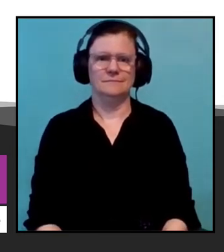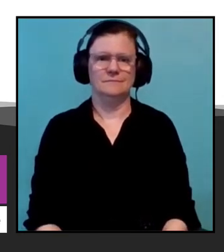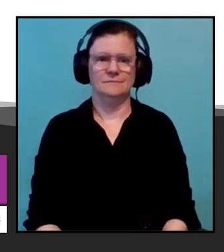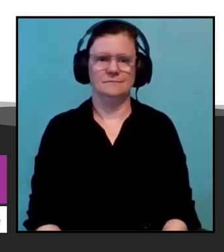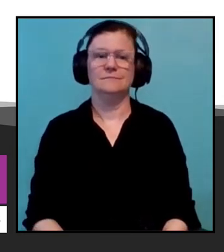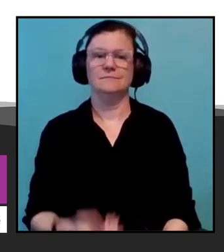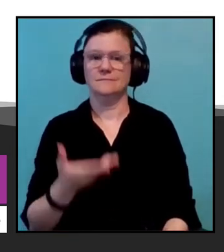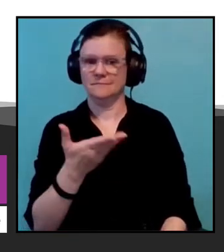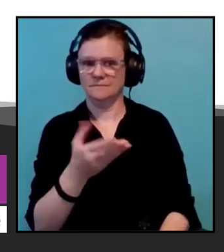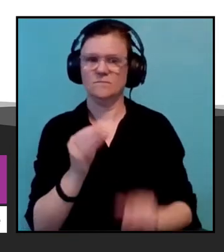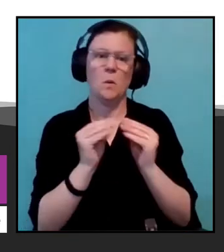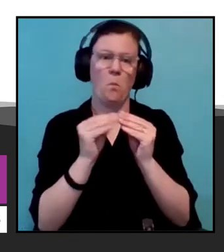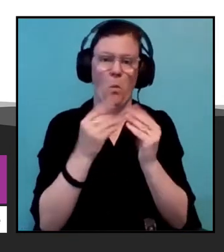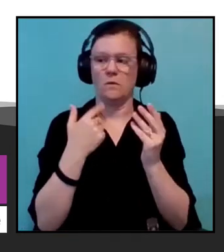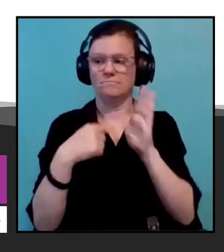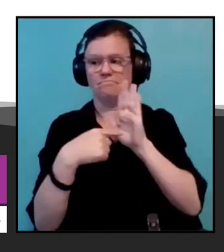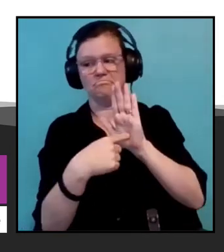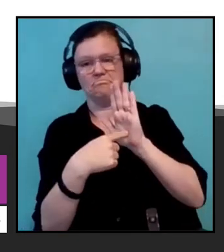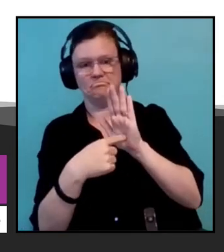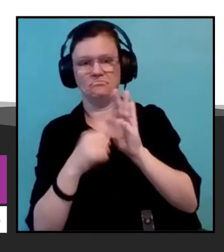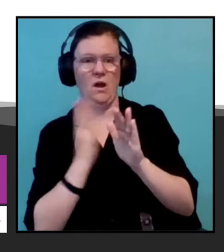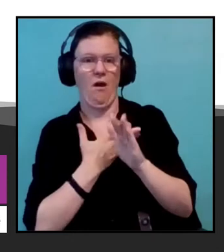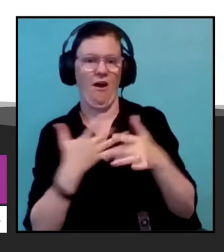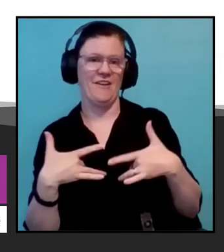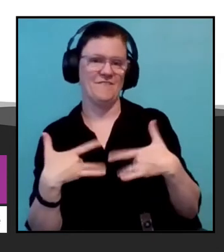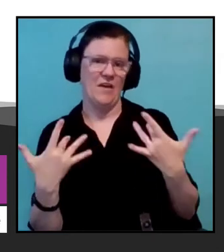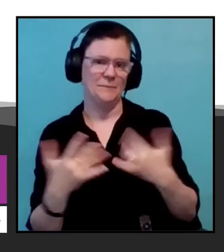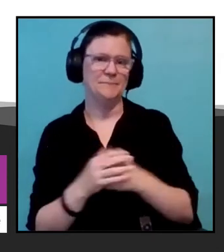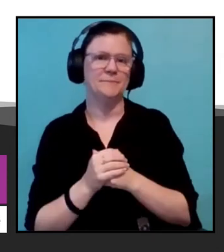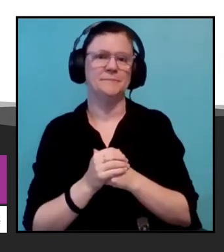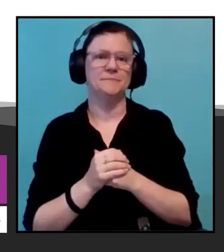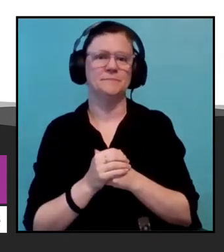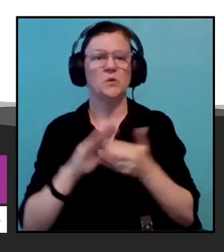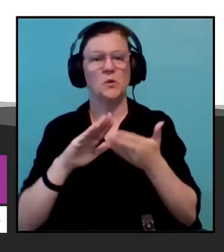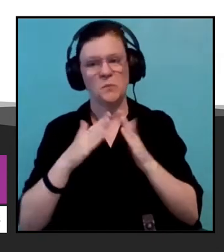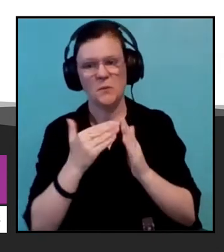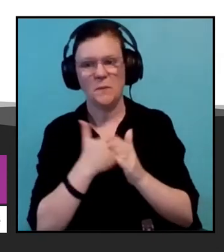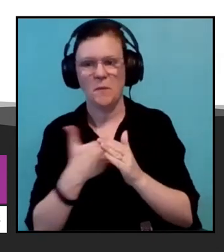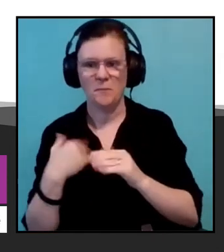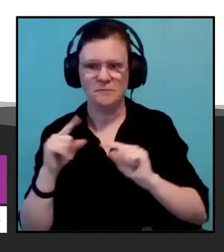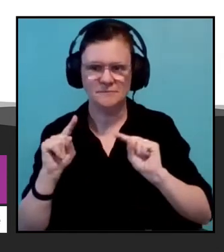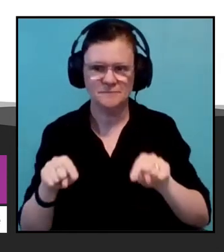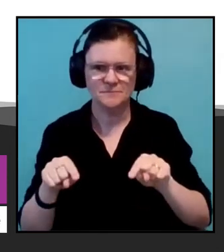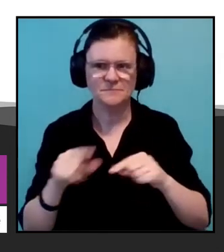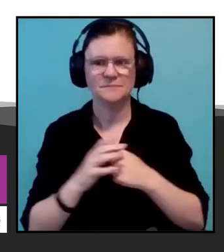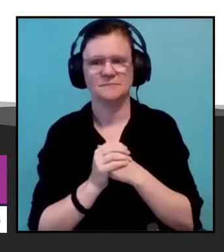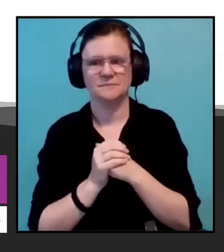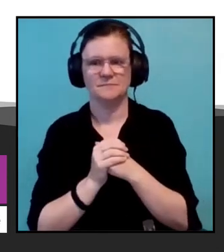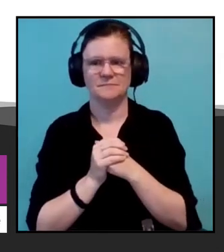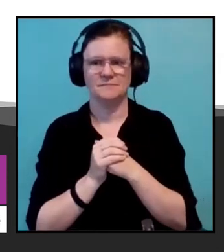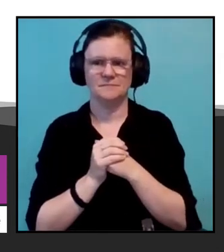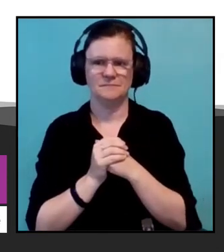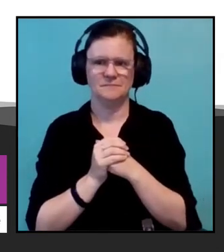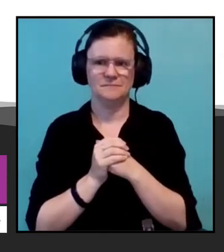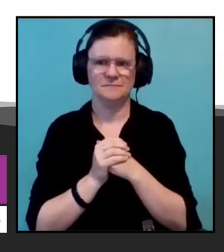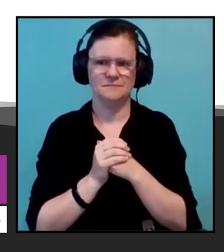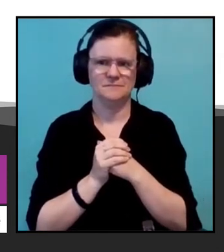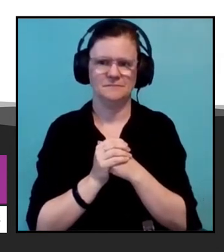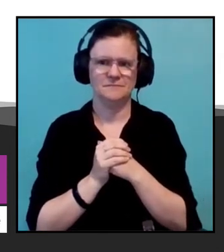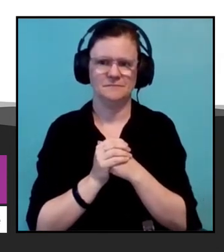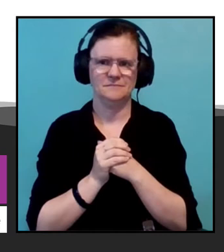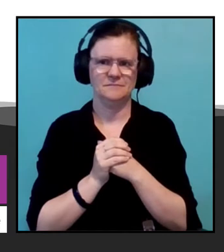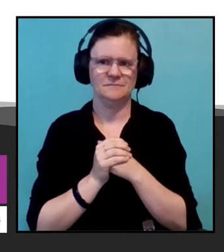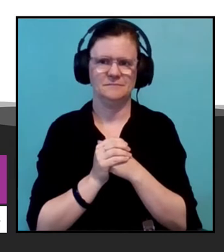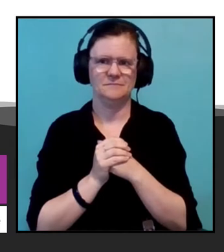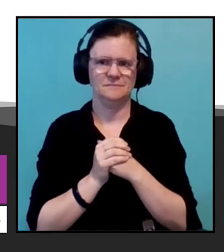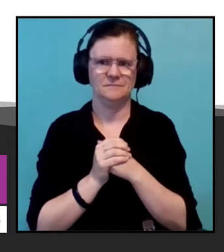And so this is just more of us, just our more community members engaging with the dream cards and what that felt